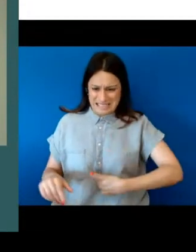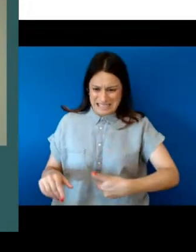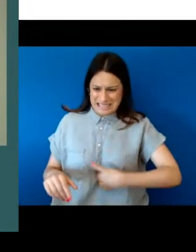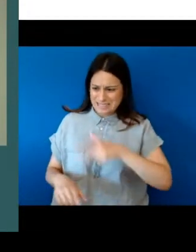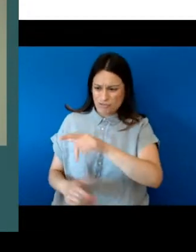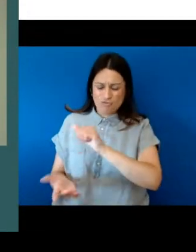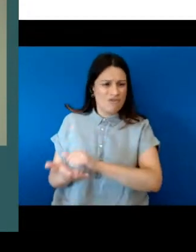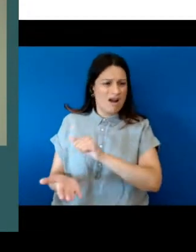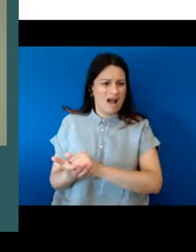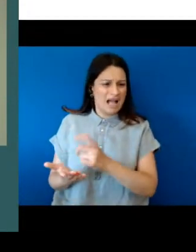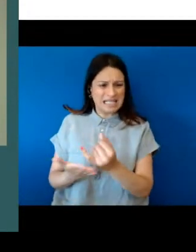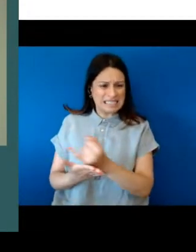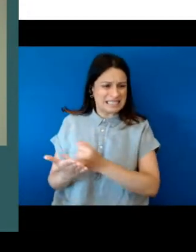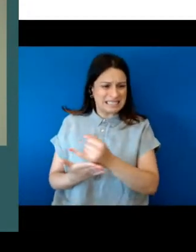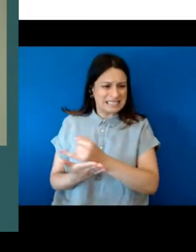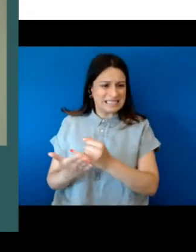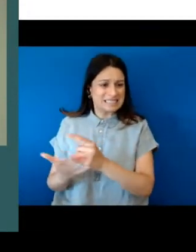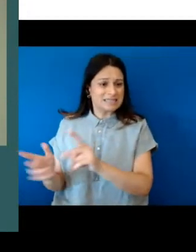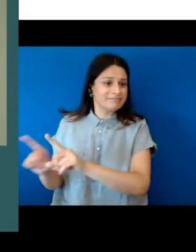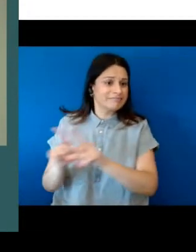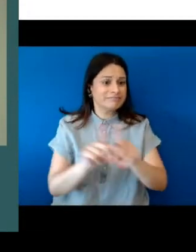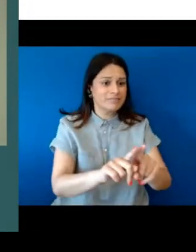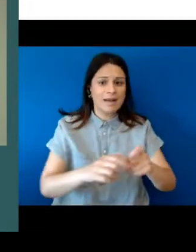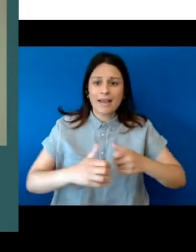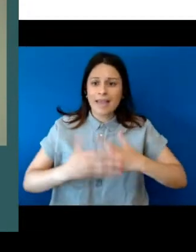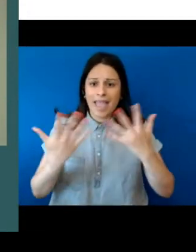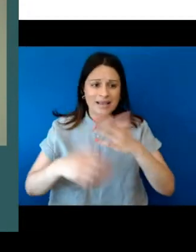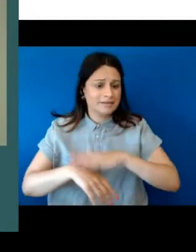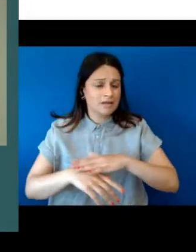should do this and it should be day or night. Don't ignore that.